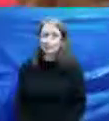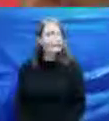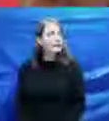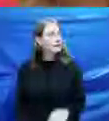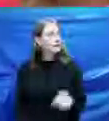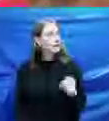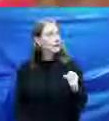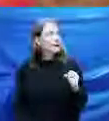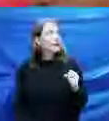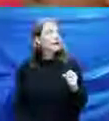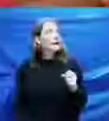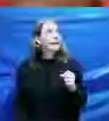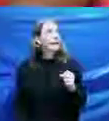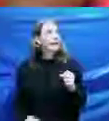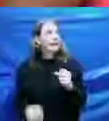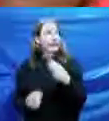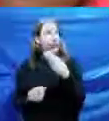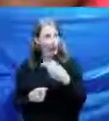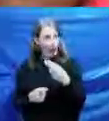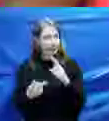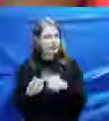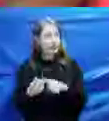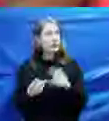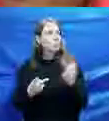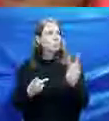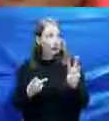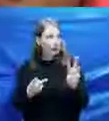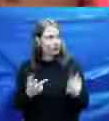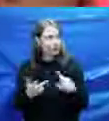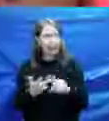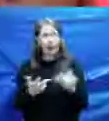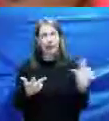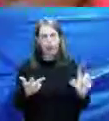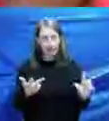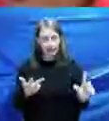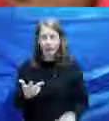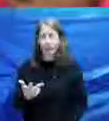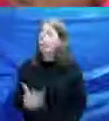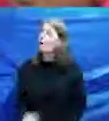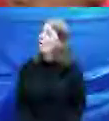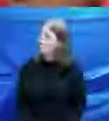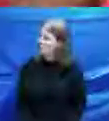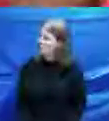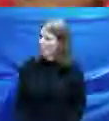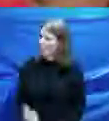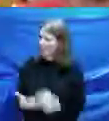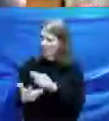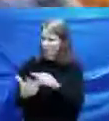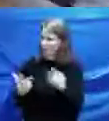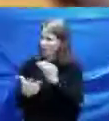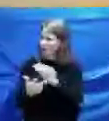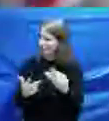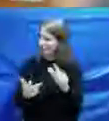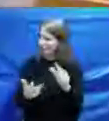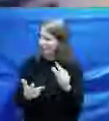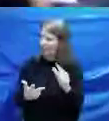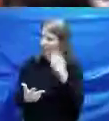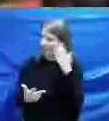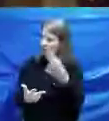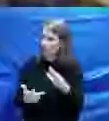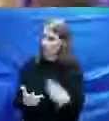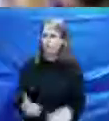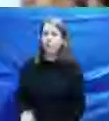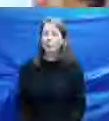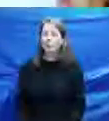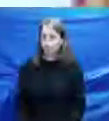width. I mean, yeah, the height, the width, and the length. I'm missing them all, aren't I? So I'm missing the height. I have no idea what the height is. I have